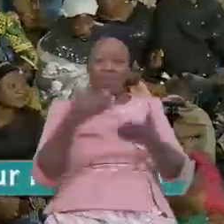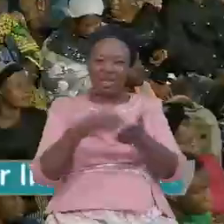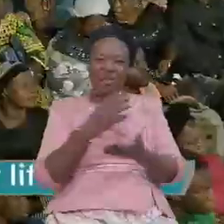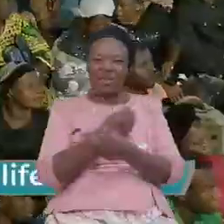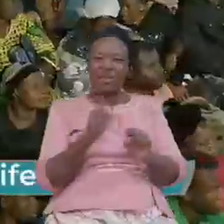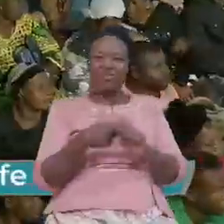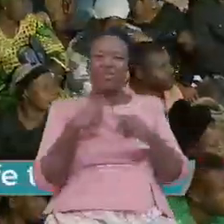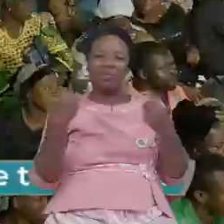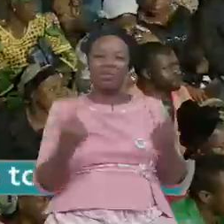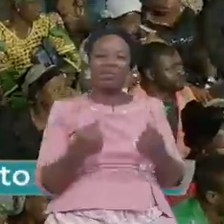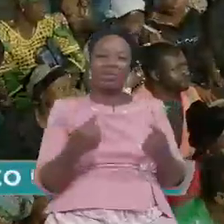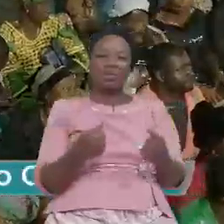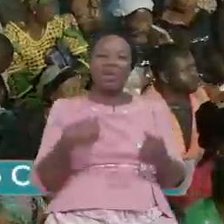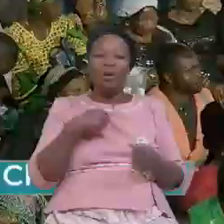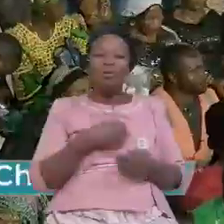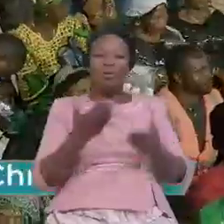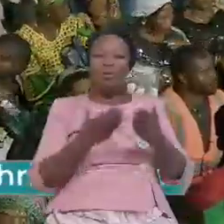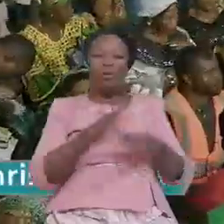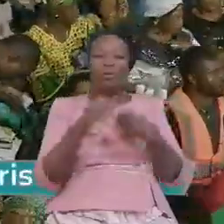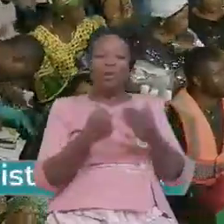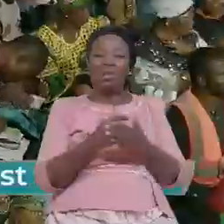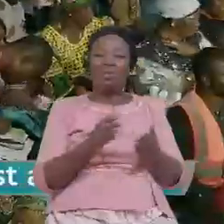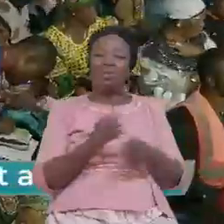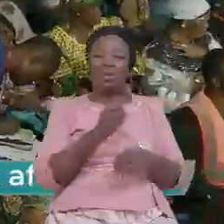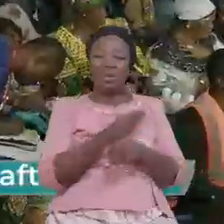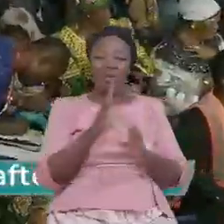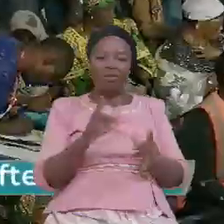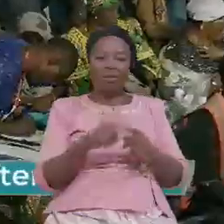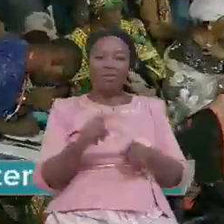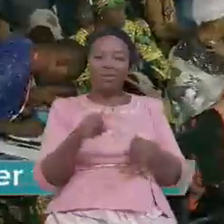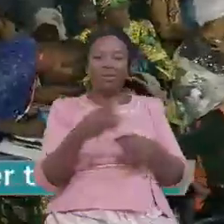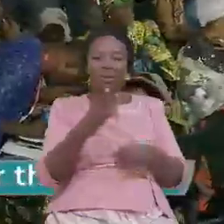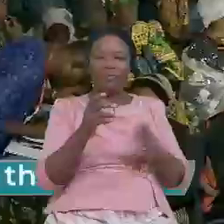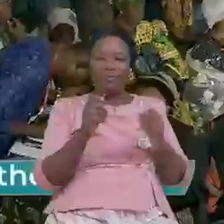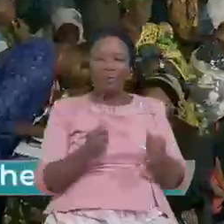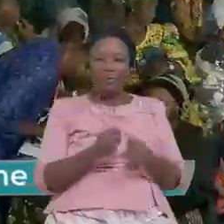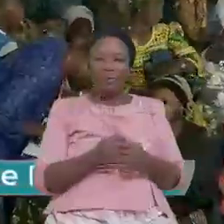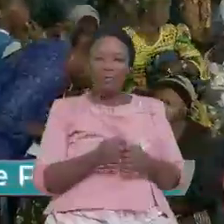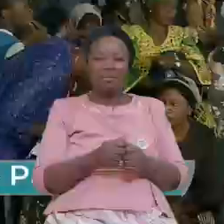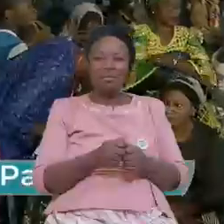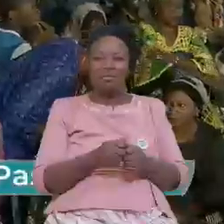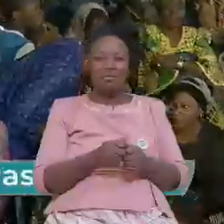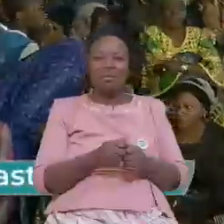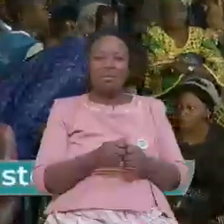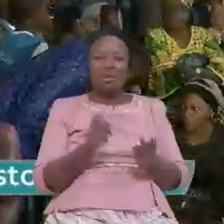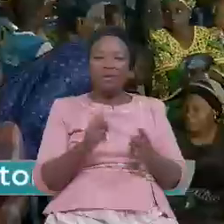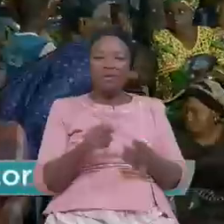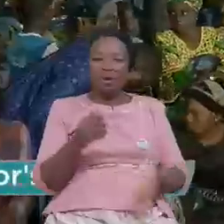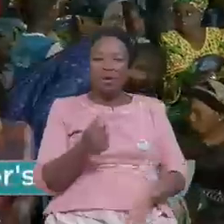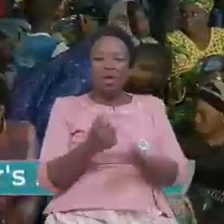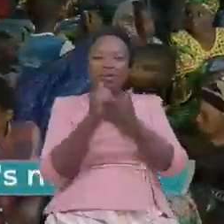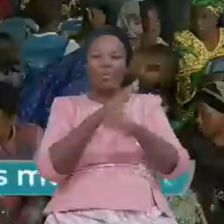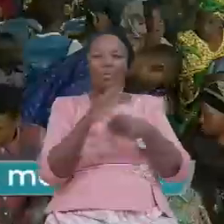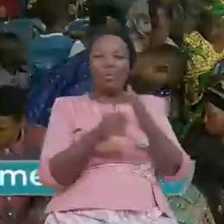We want our counselors to move very fast to attend to all those who have given their life to God.